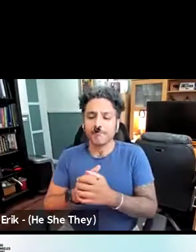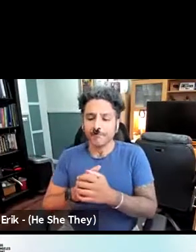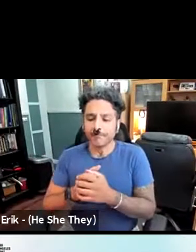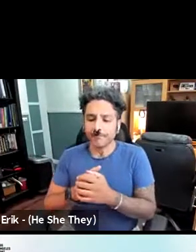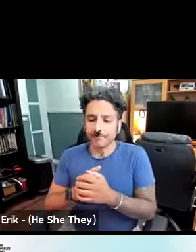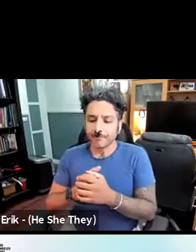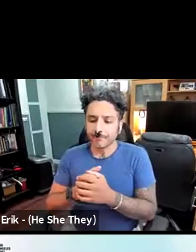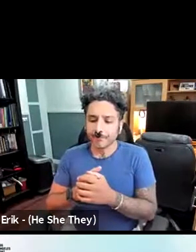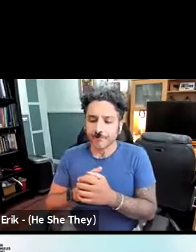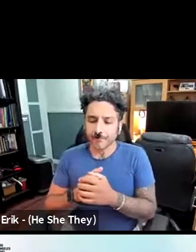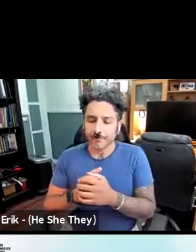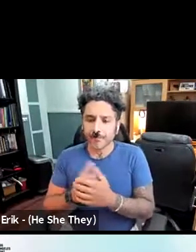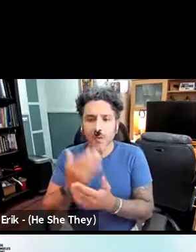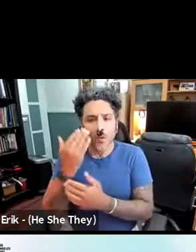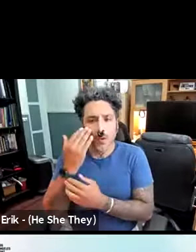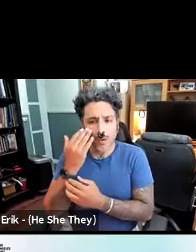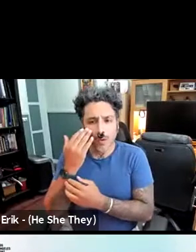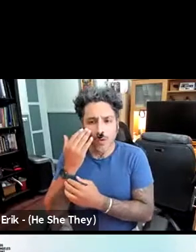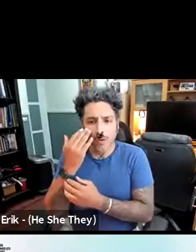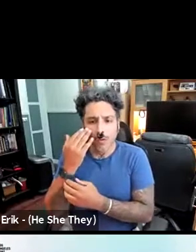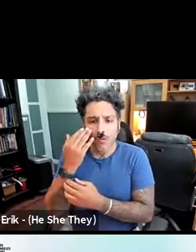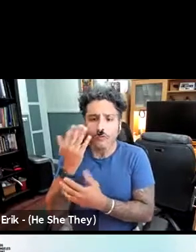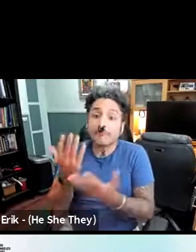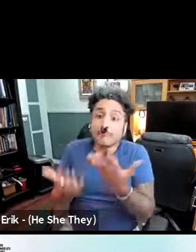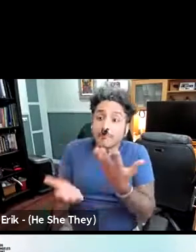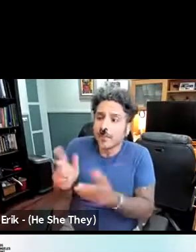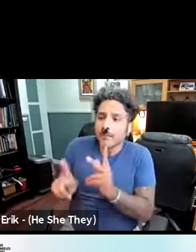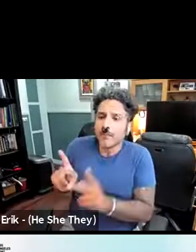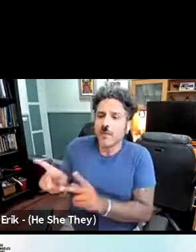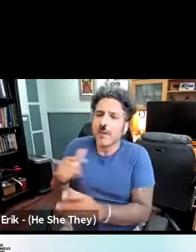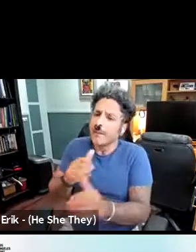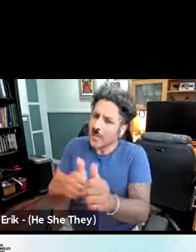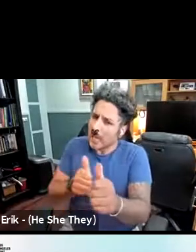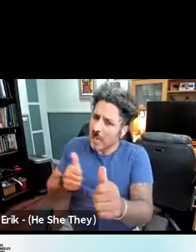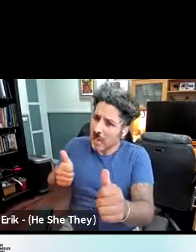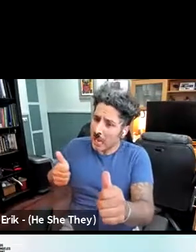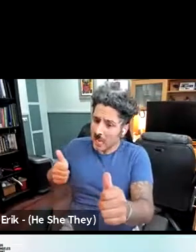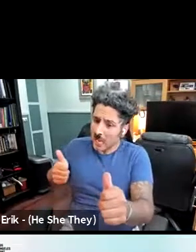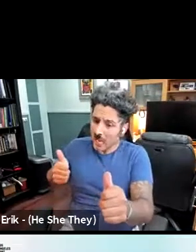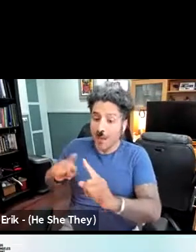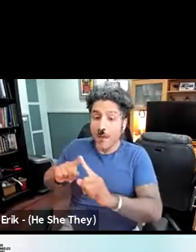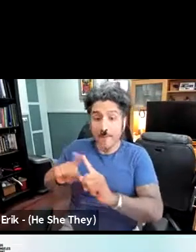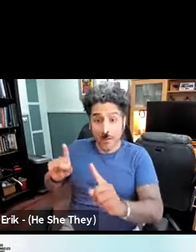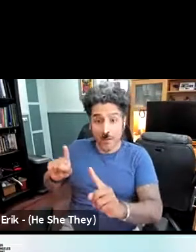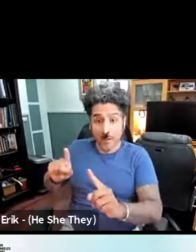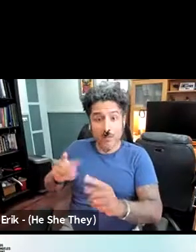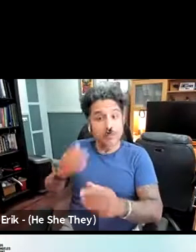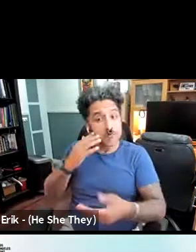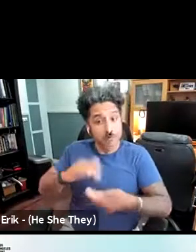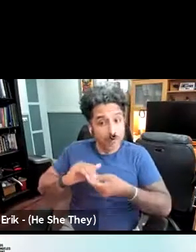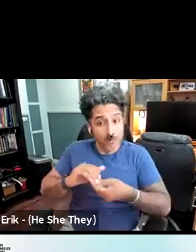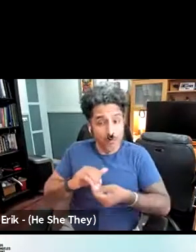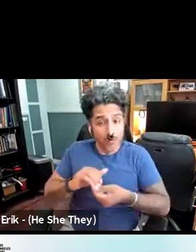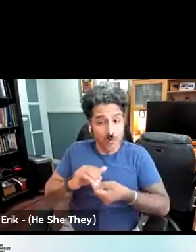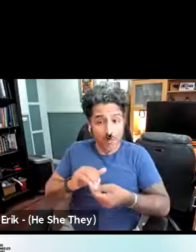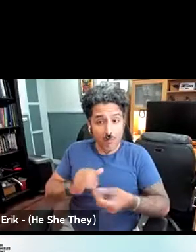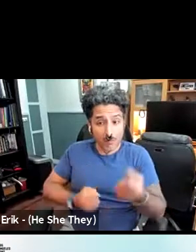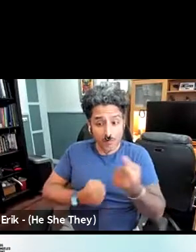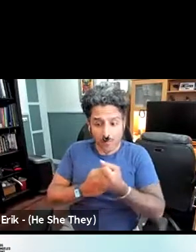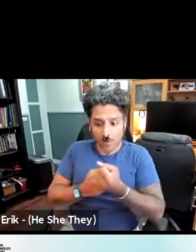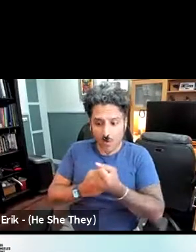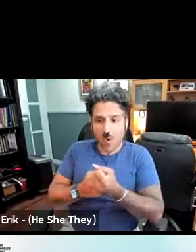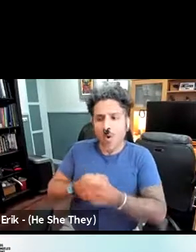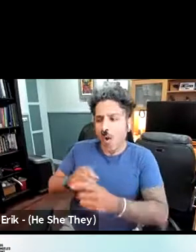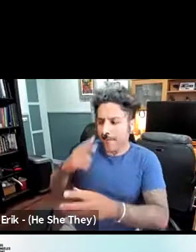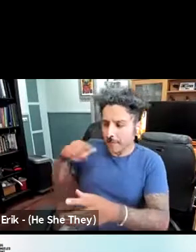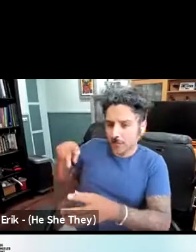I know that some people may be, you know, trailing behind, but as long as mutual aid to me means I'm gonna check in on